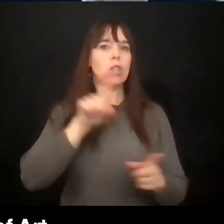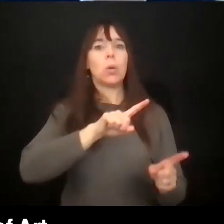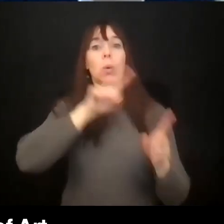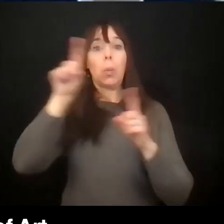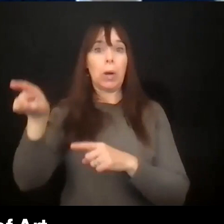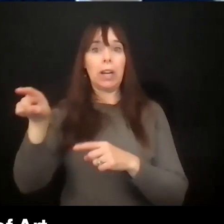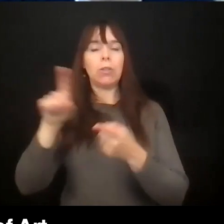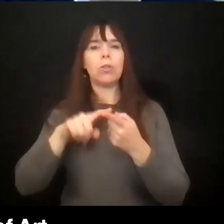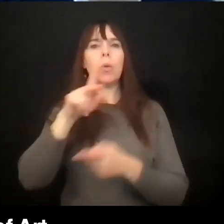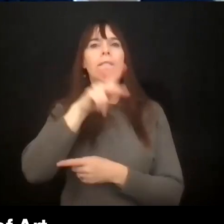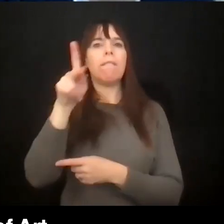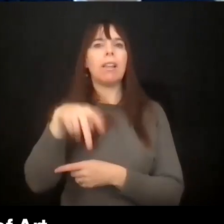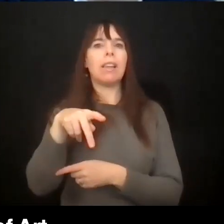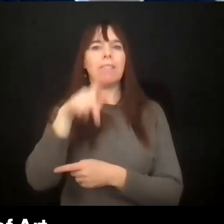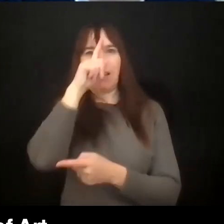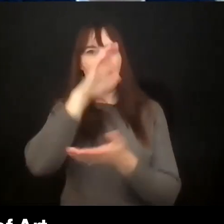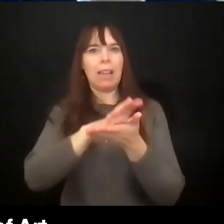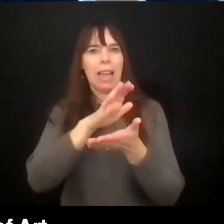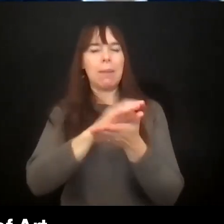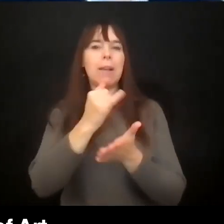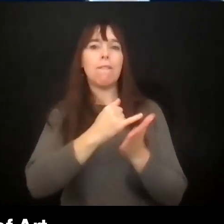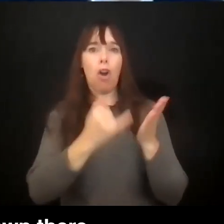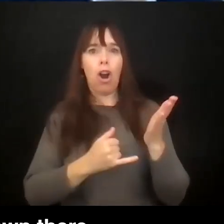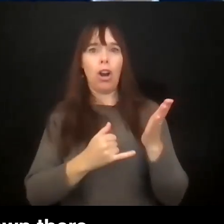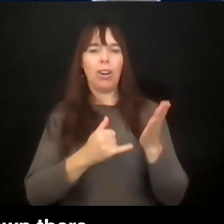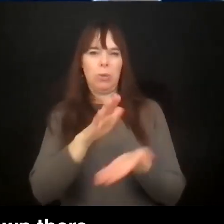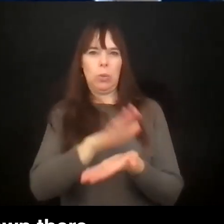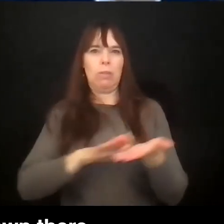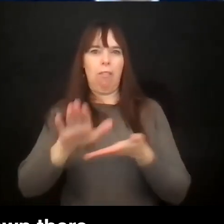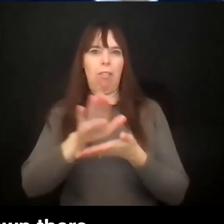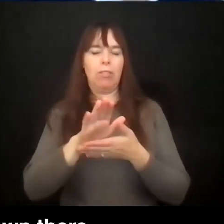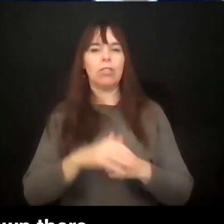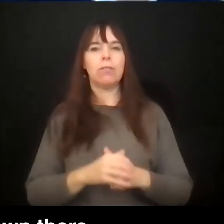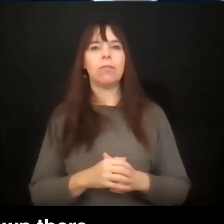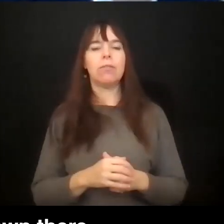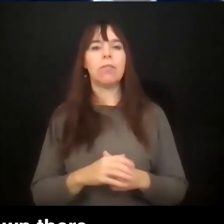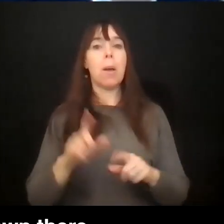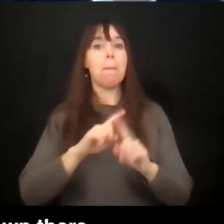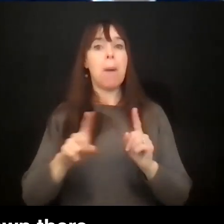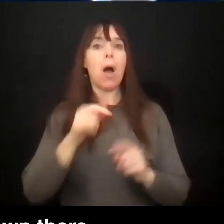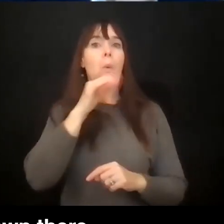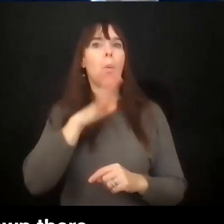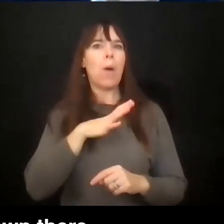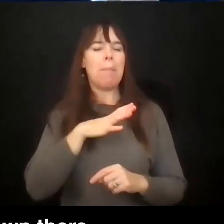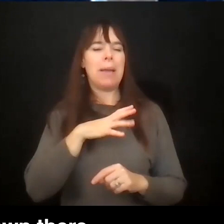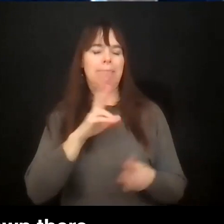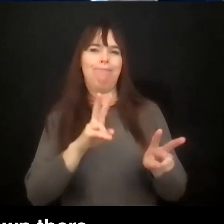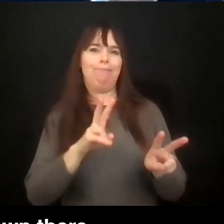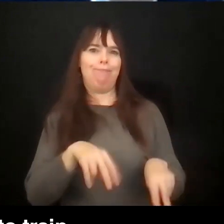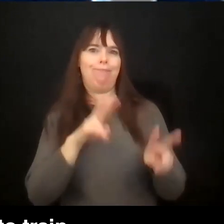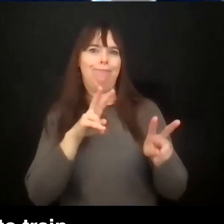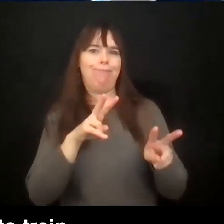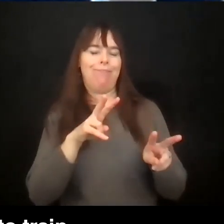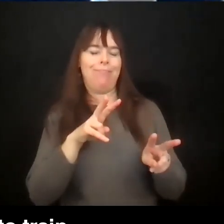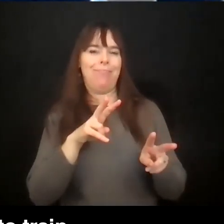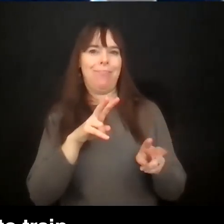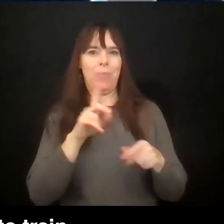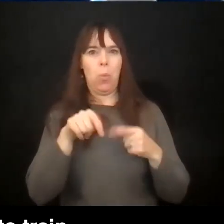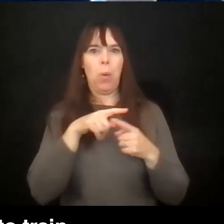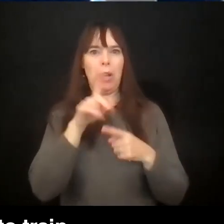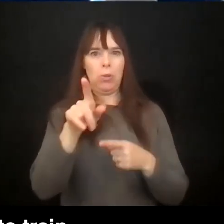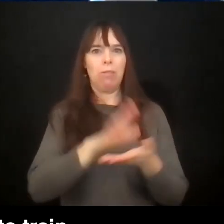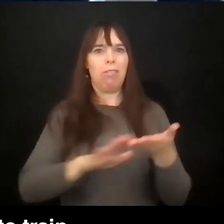the Philadelphia Academy of Art, but women were looked down there, and so